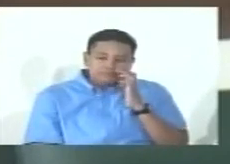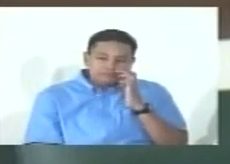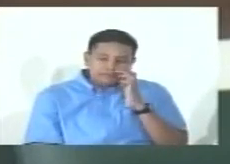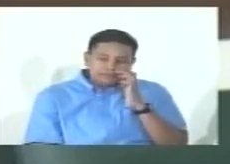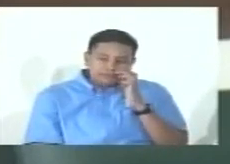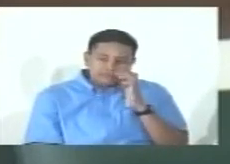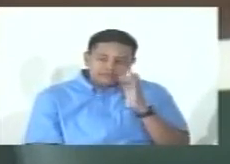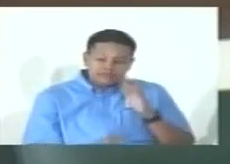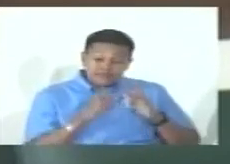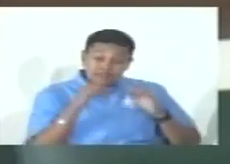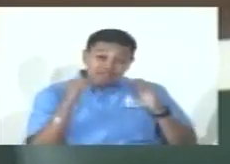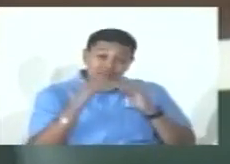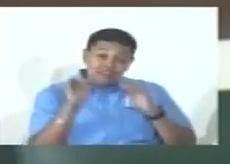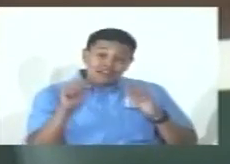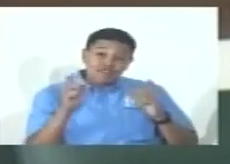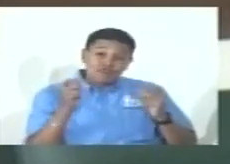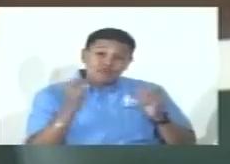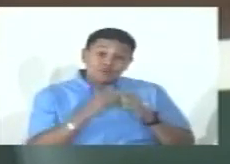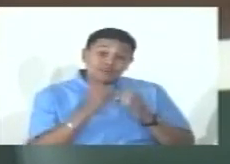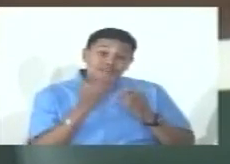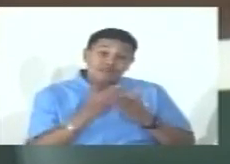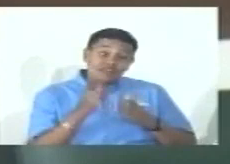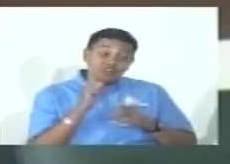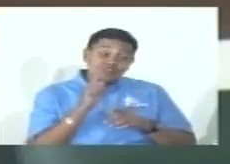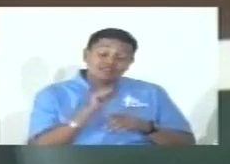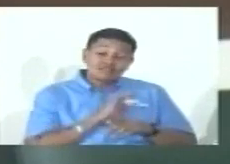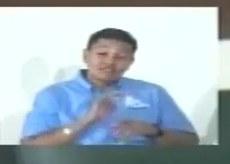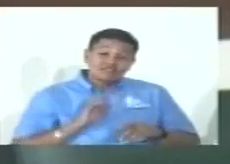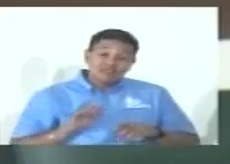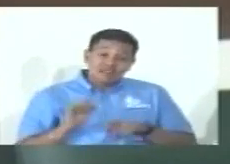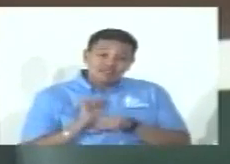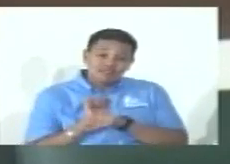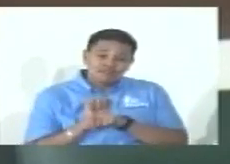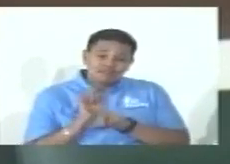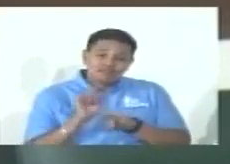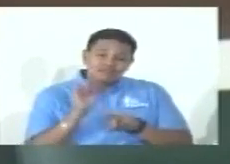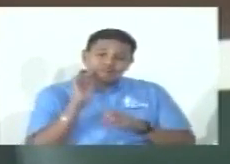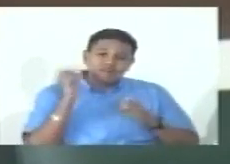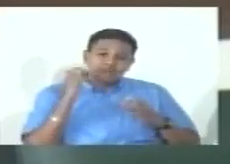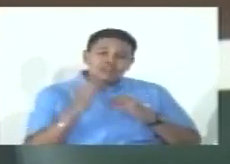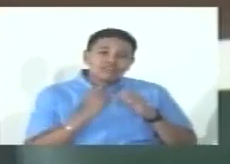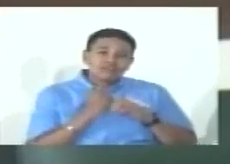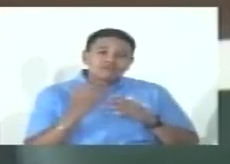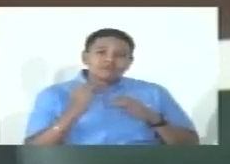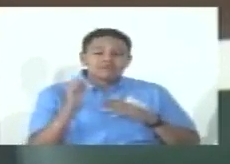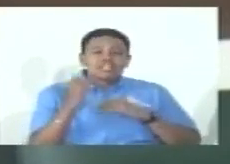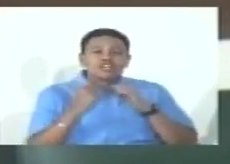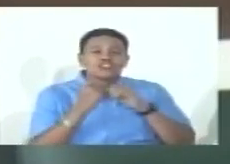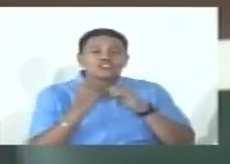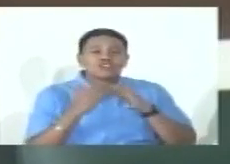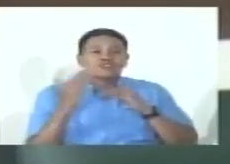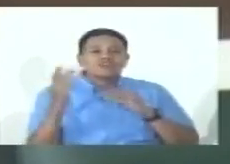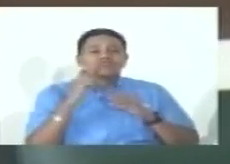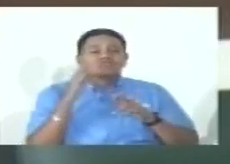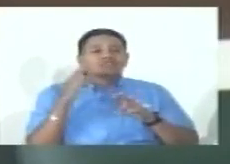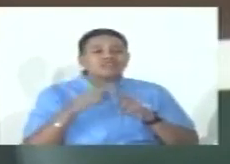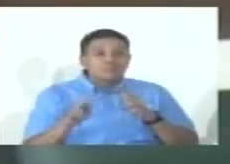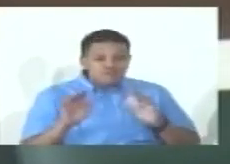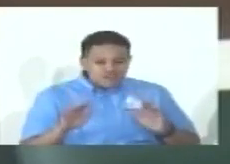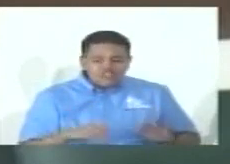with the fact that the employee was employed for many years, probably a decade, on a temporary basis.